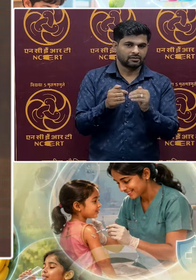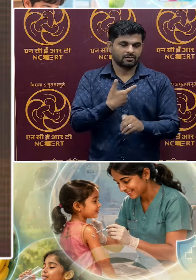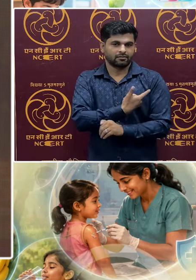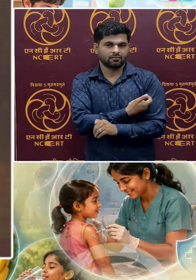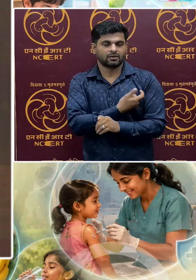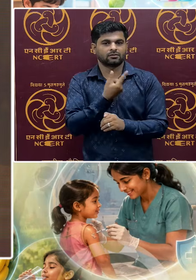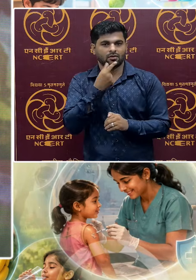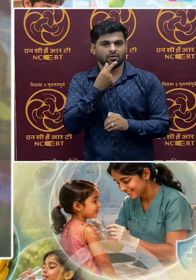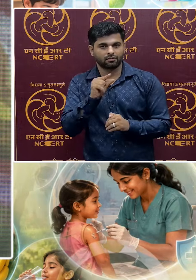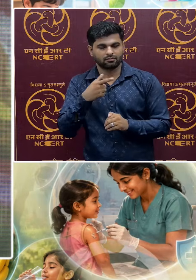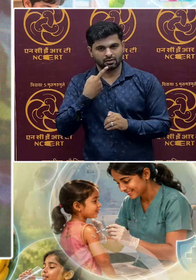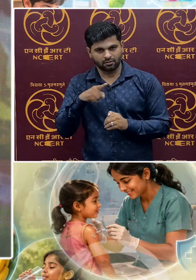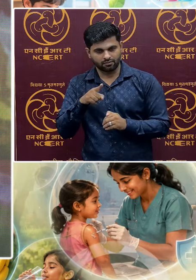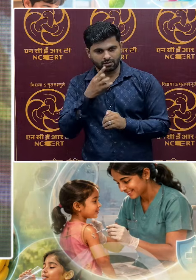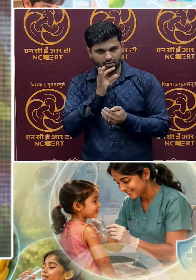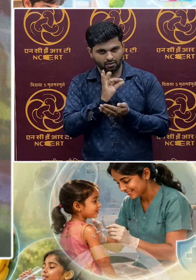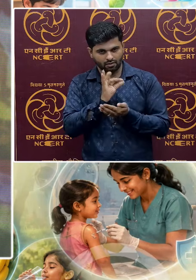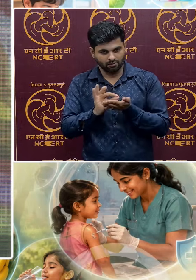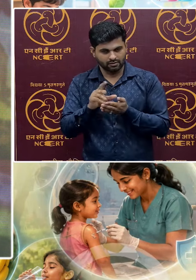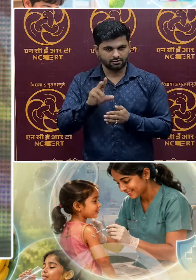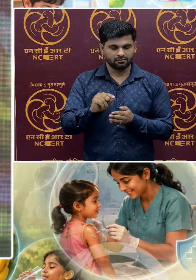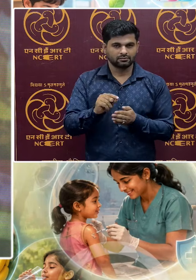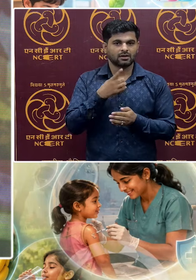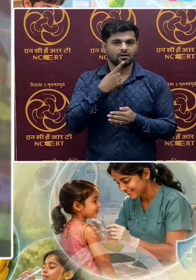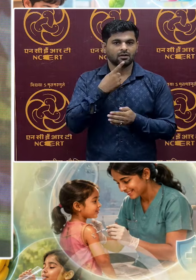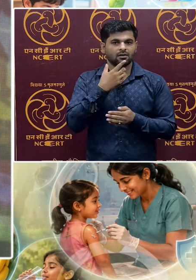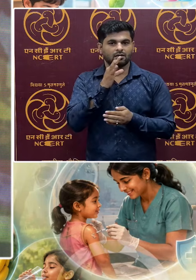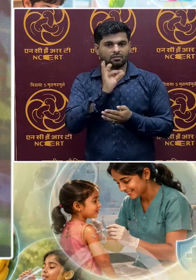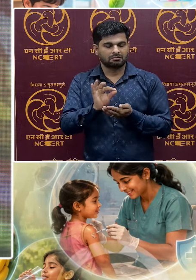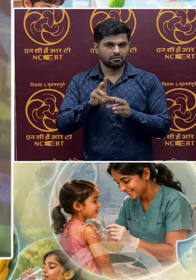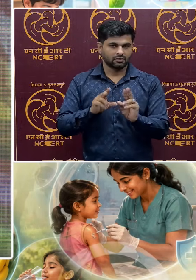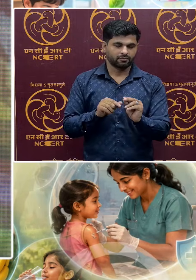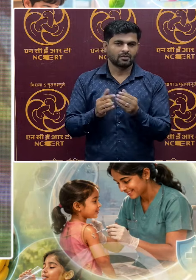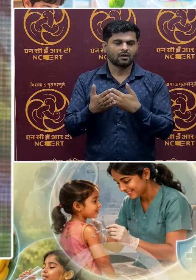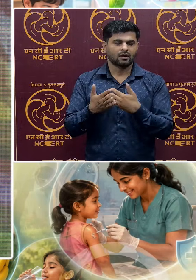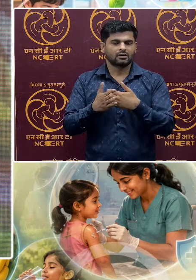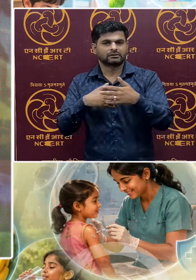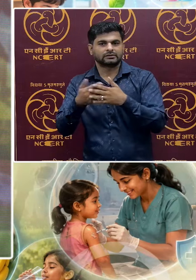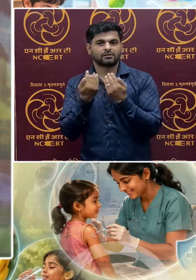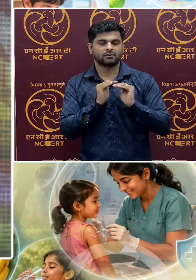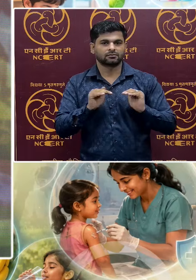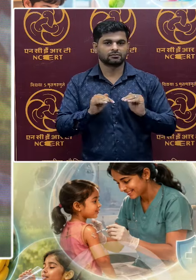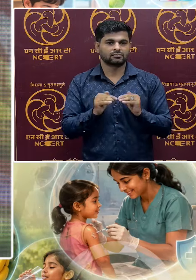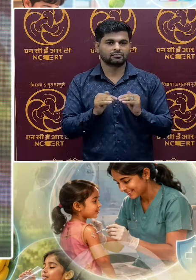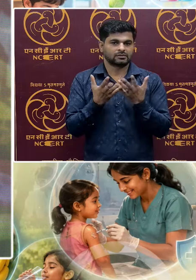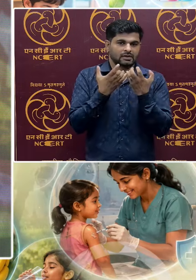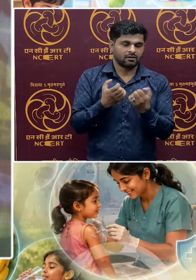true or not? This is also not true, because every child requires